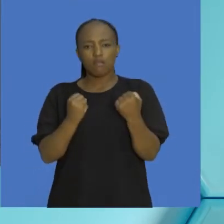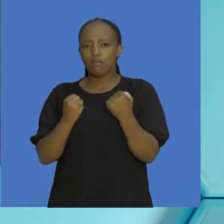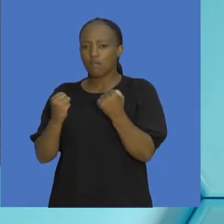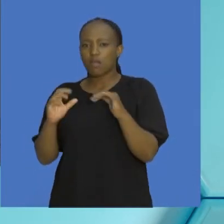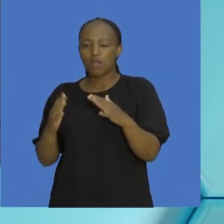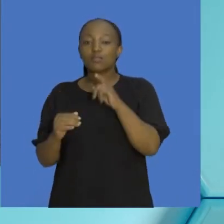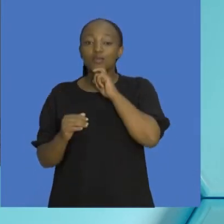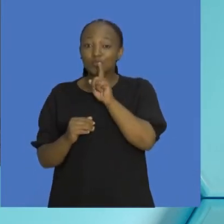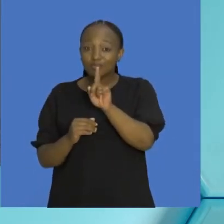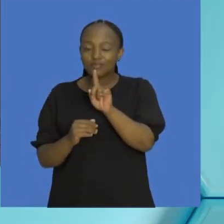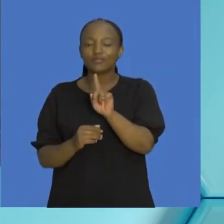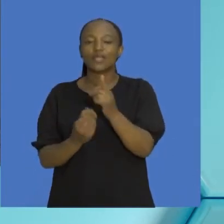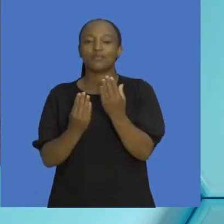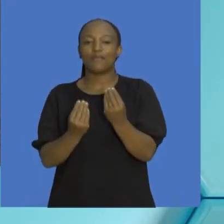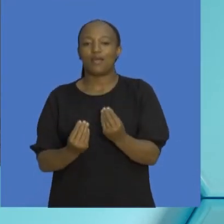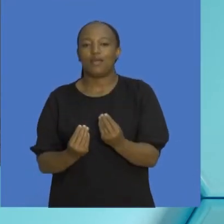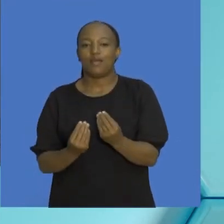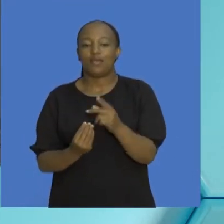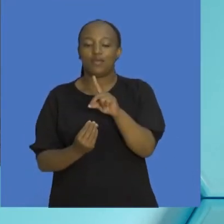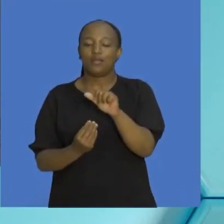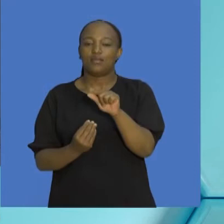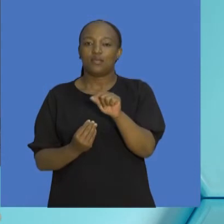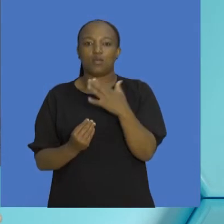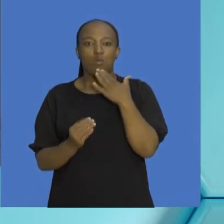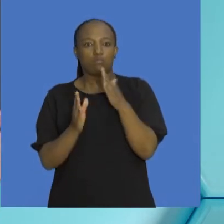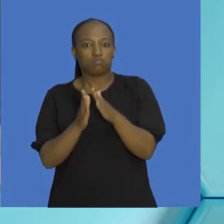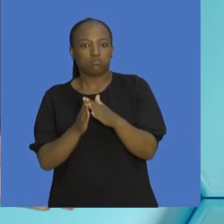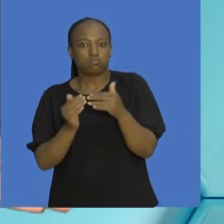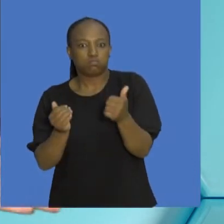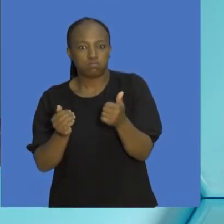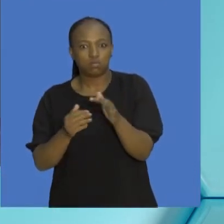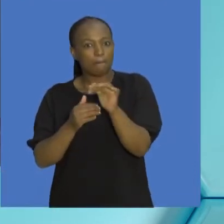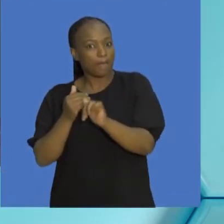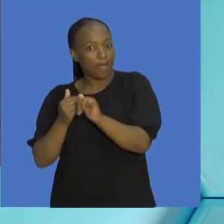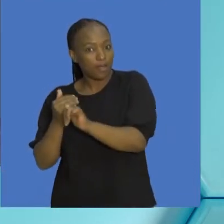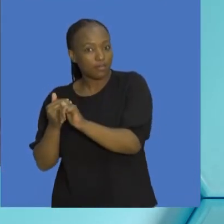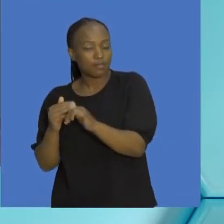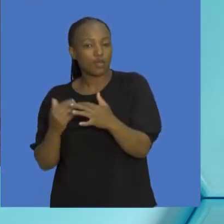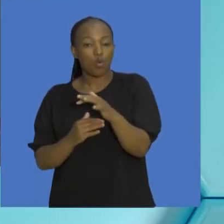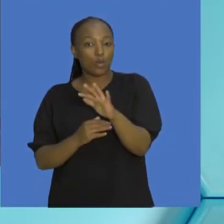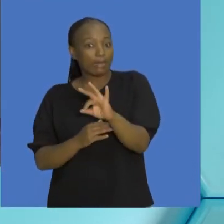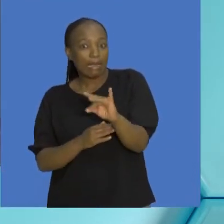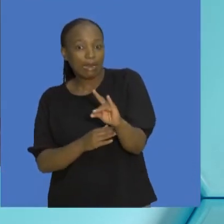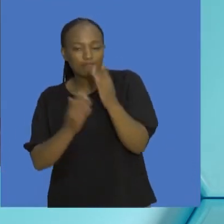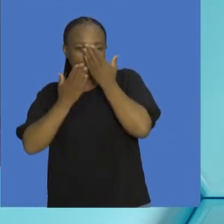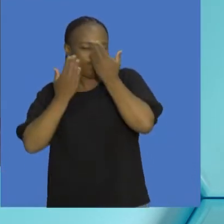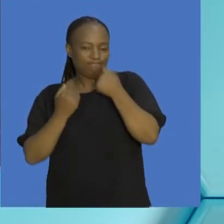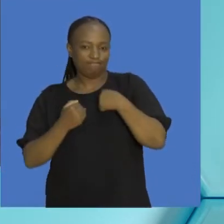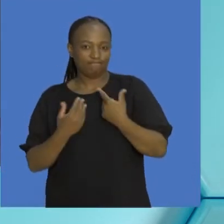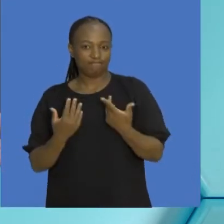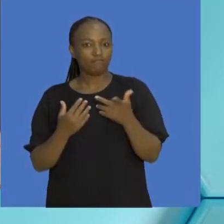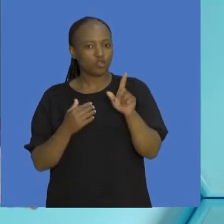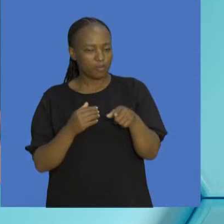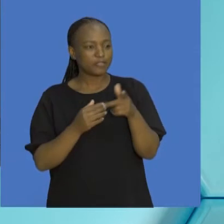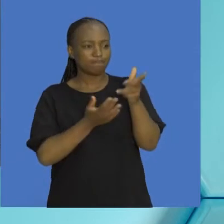data. Okay? Maybe they're calculating your average speed per week, or monthly, or daily, we don't know. Have a